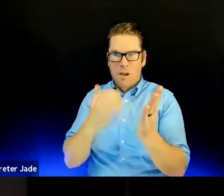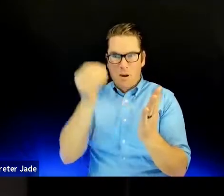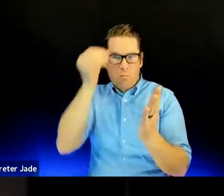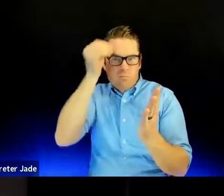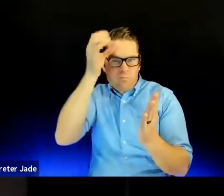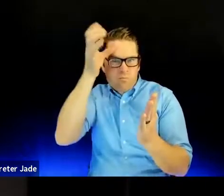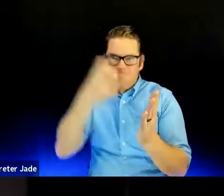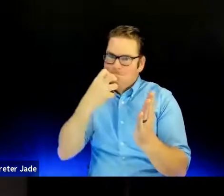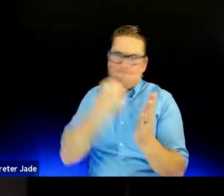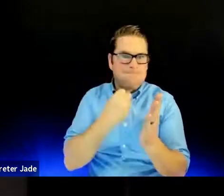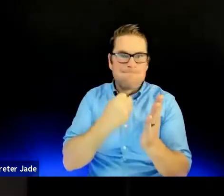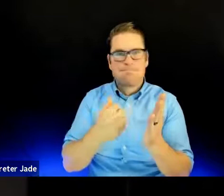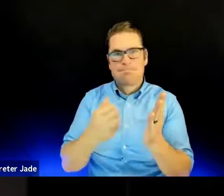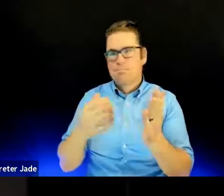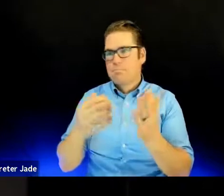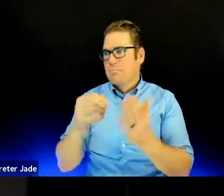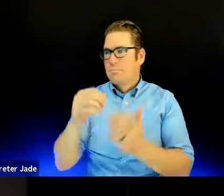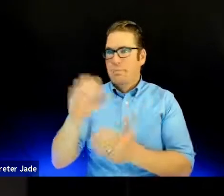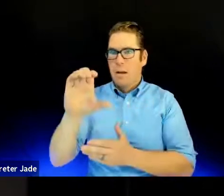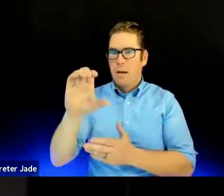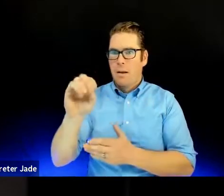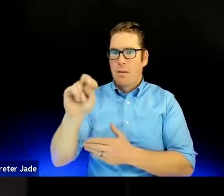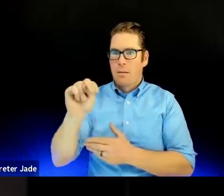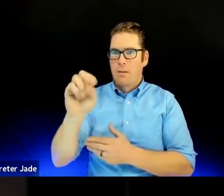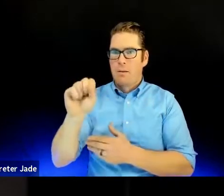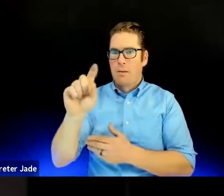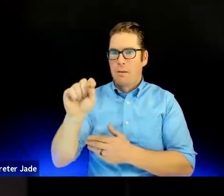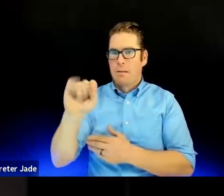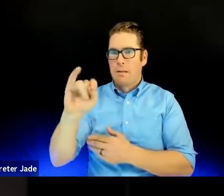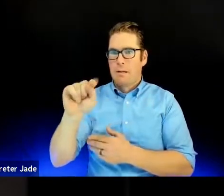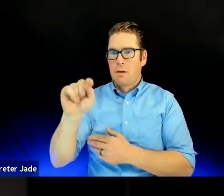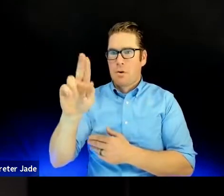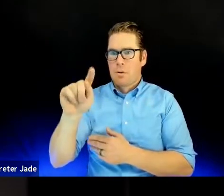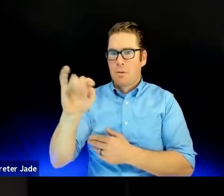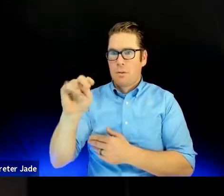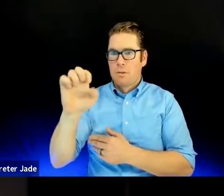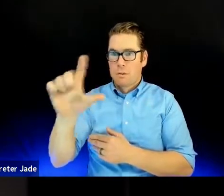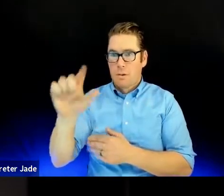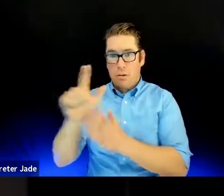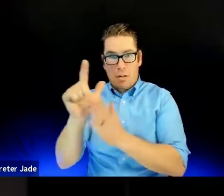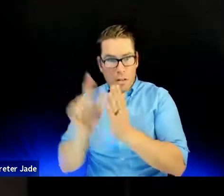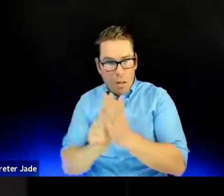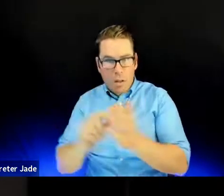I enjoyed all that. Those three areas, I believe, is my expertise.